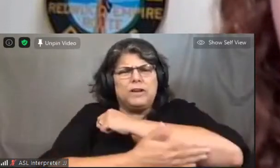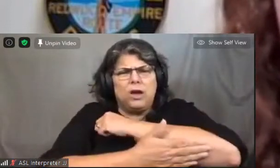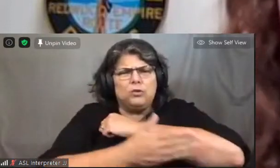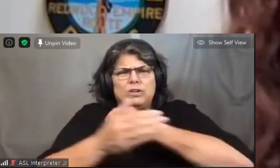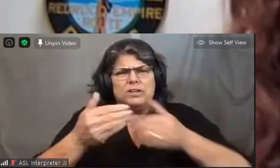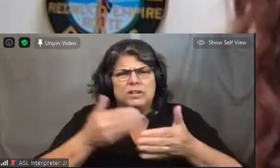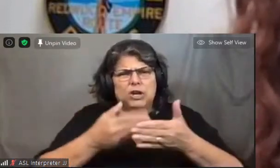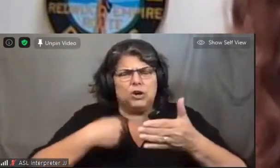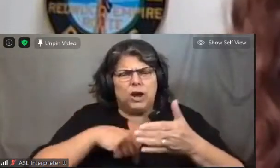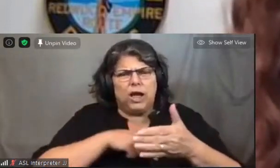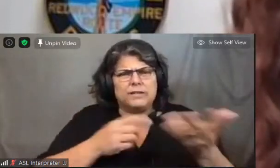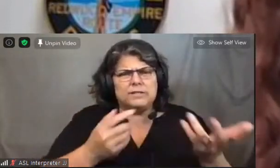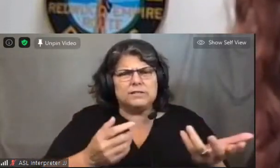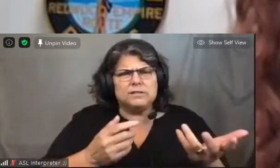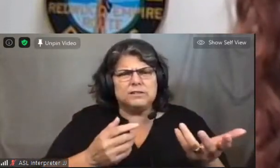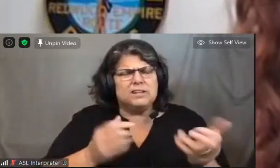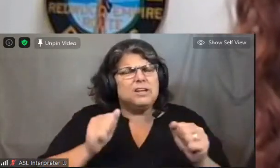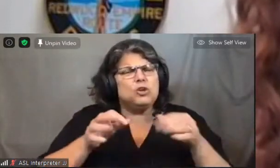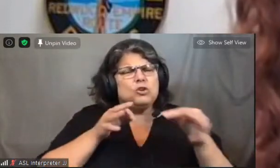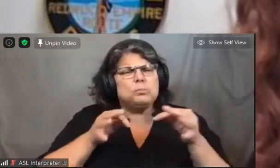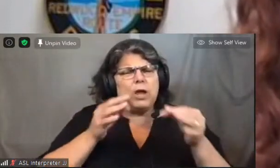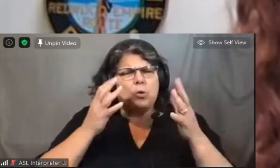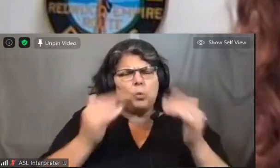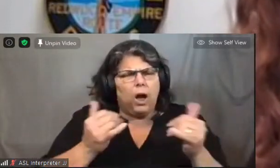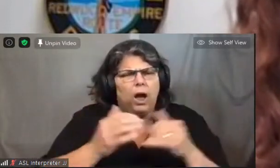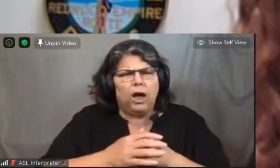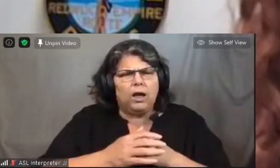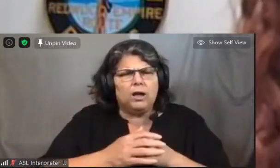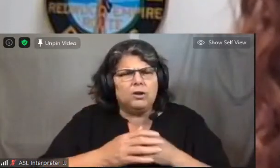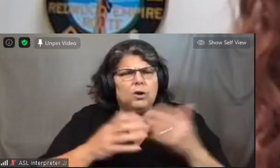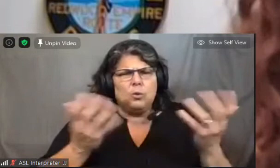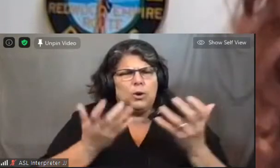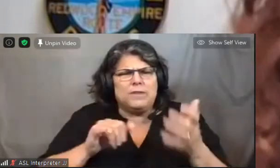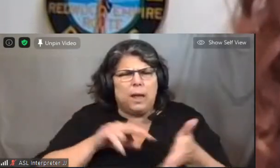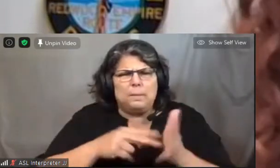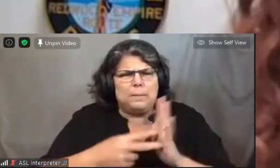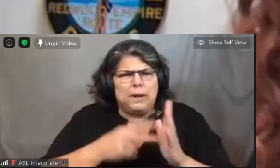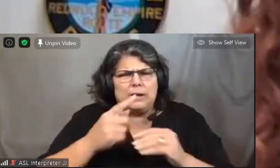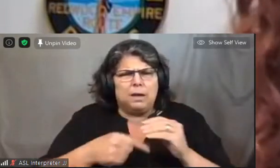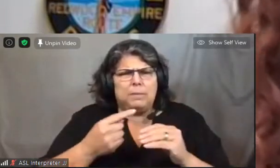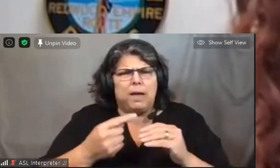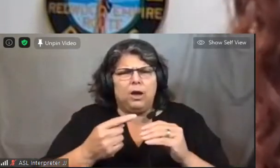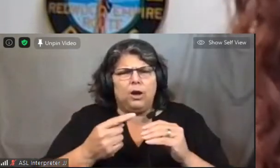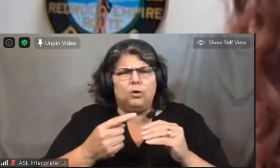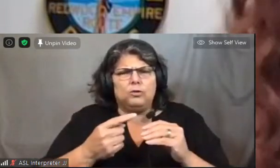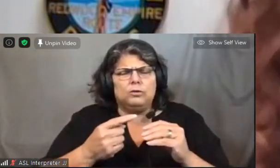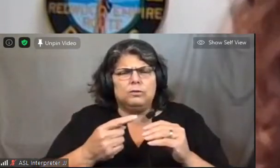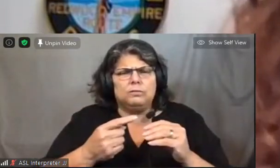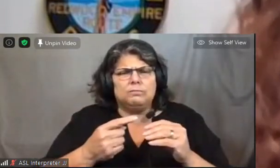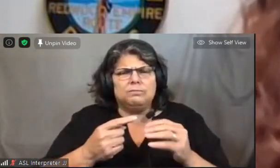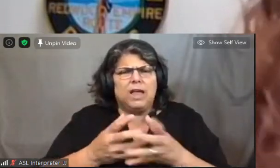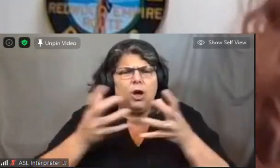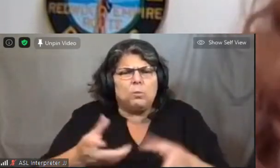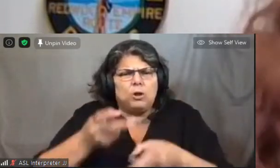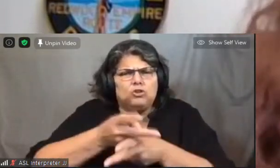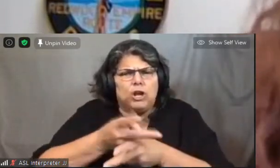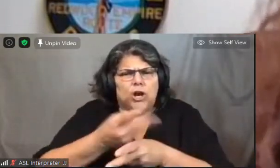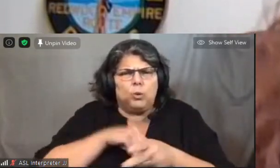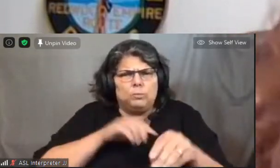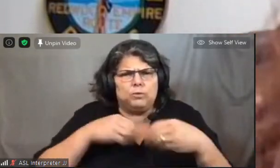cases. Can you speak to why? What does this say about the nature of care provided in the